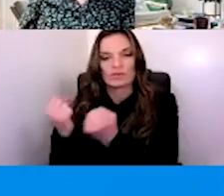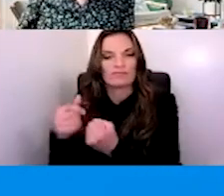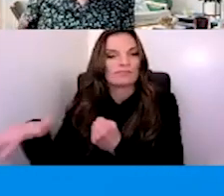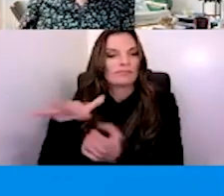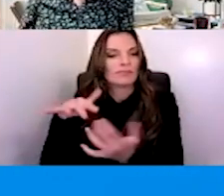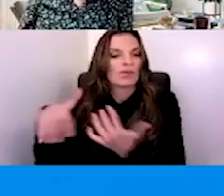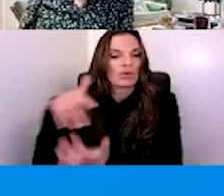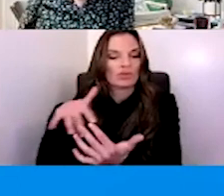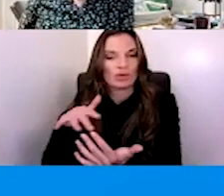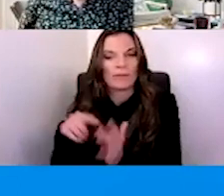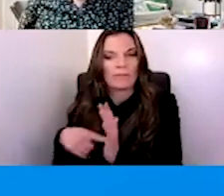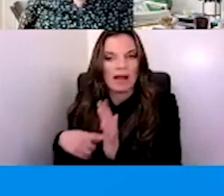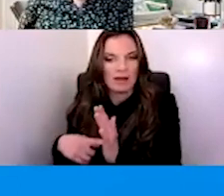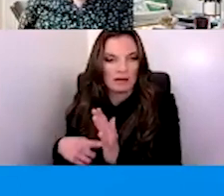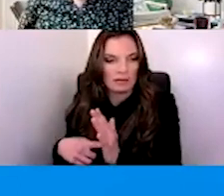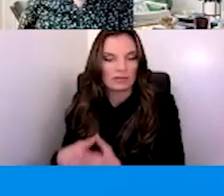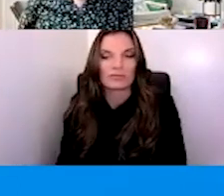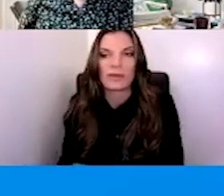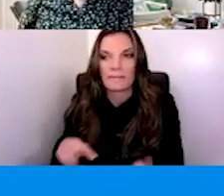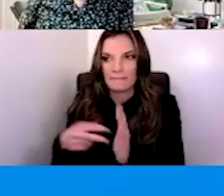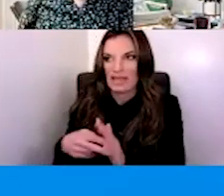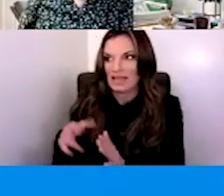deficit in our society not being accessible.